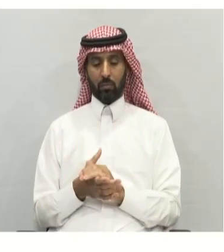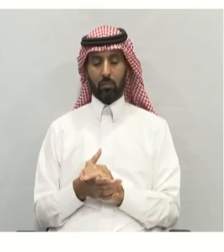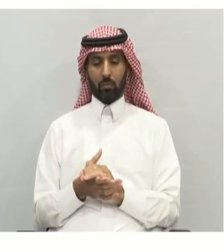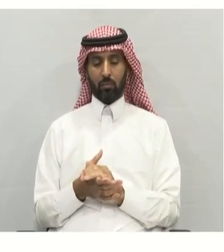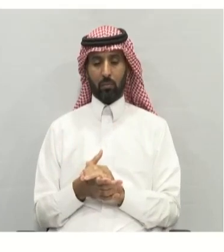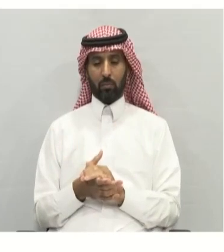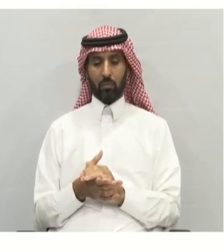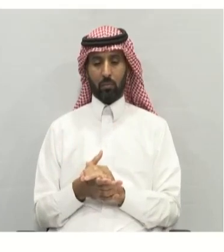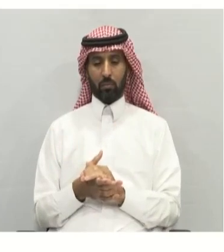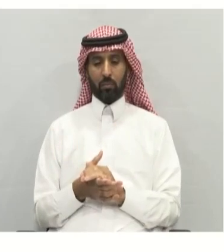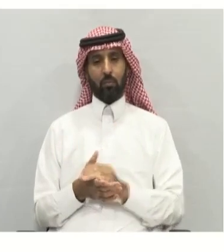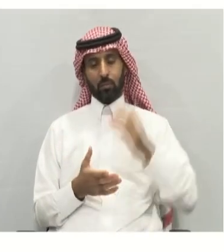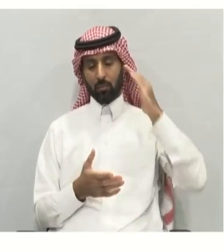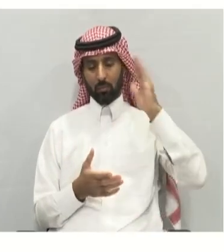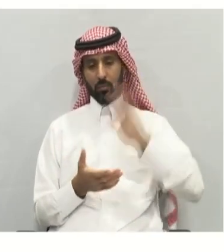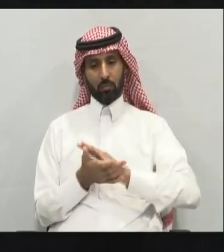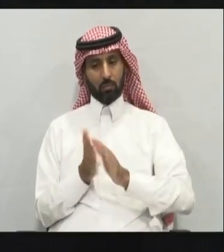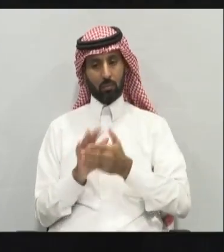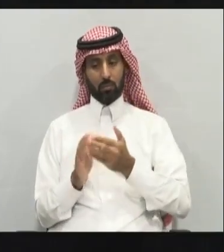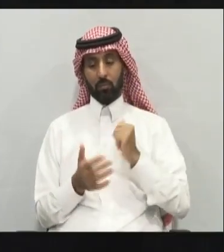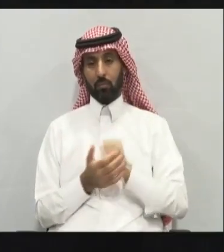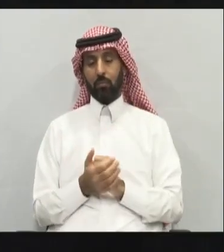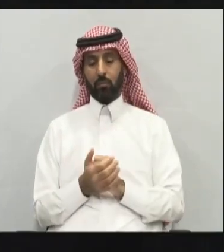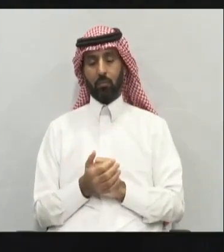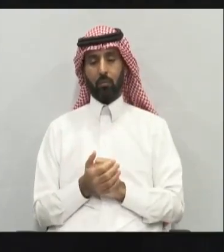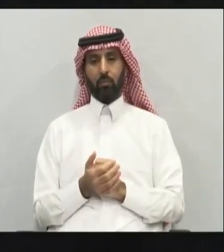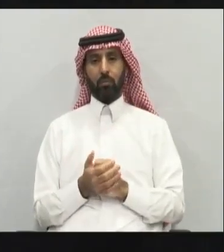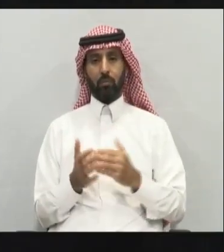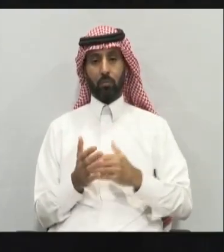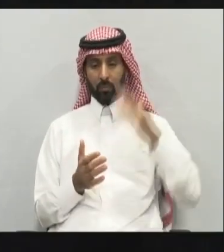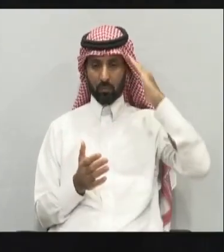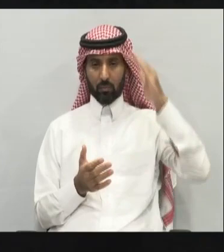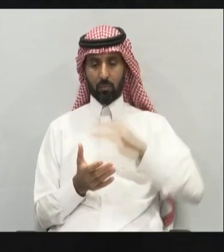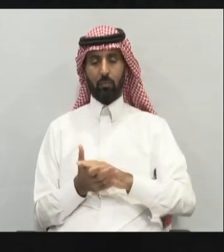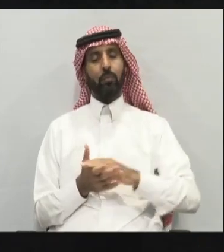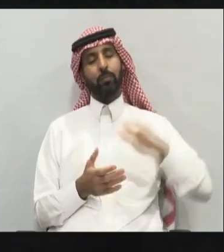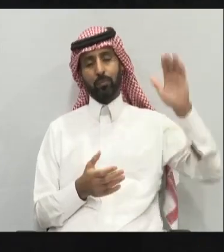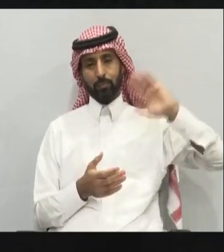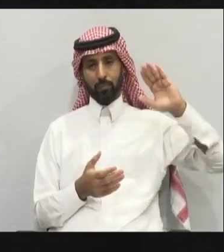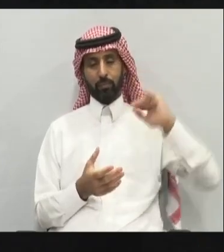do. So now we have reached the end of our lesson. Thank you very much for watching, and I'll see you next time.